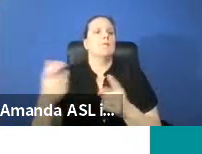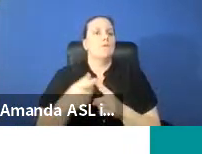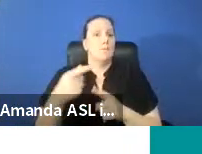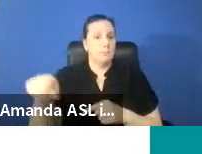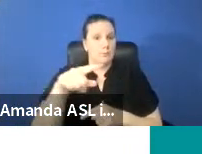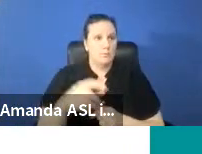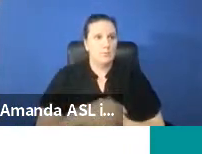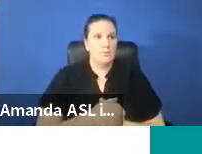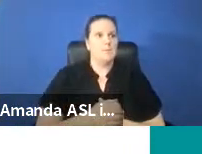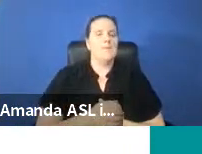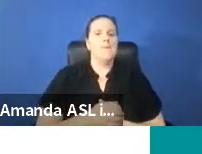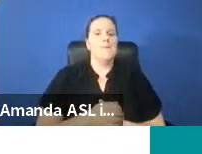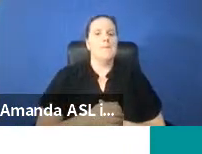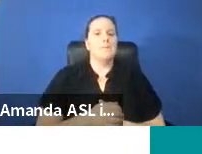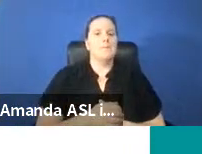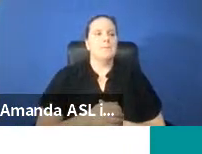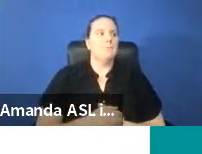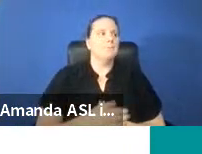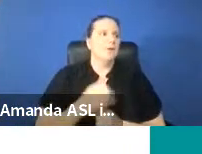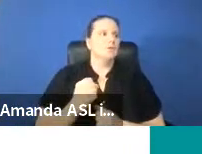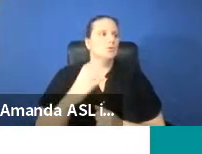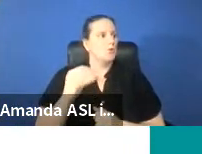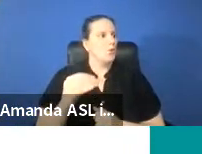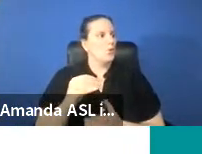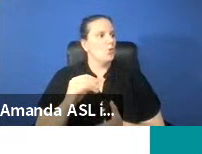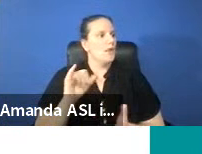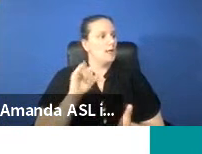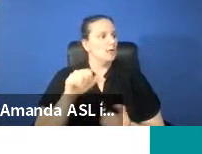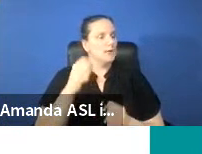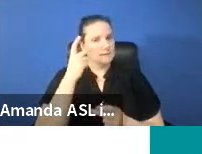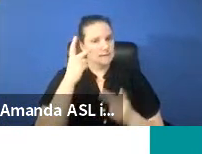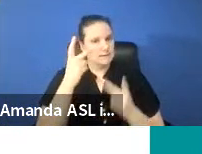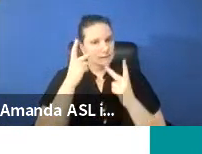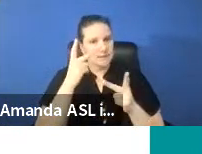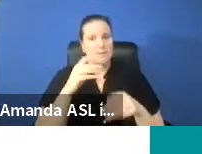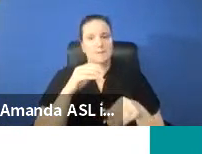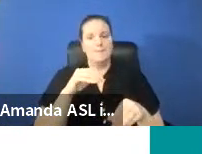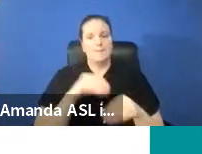you. So as you can see in the